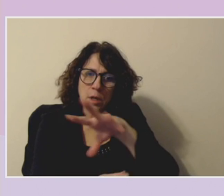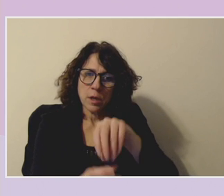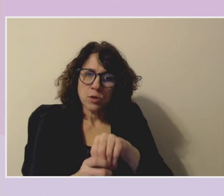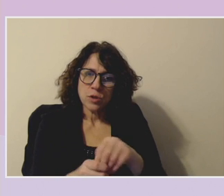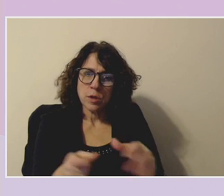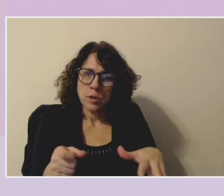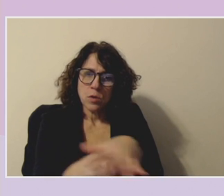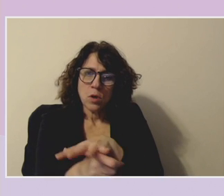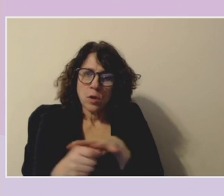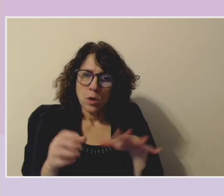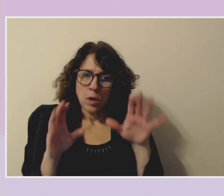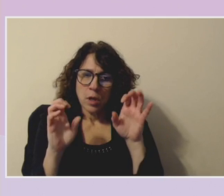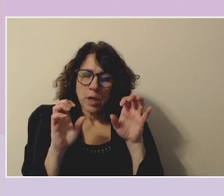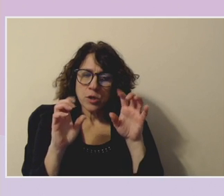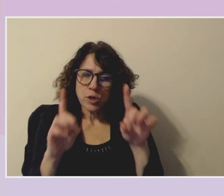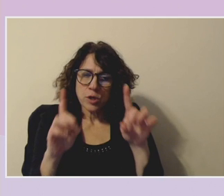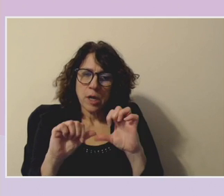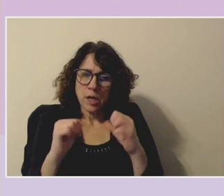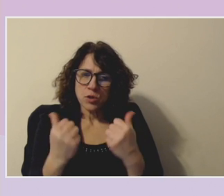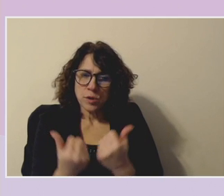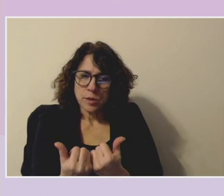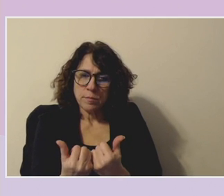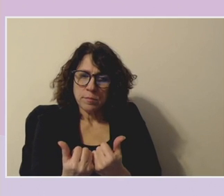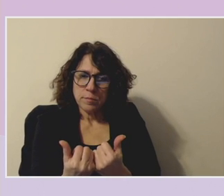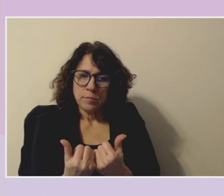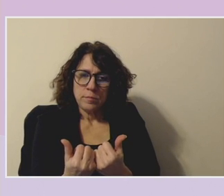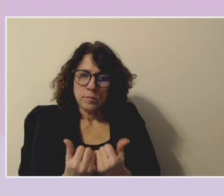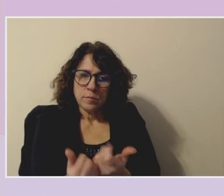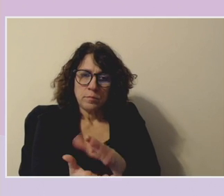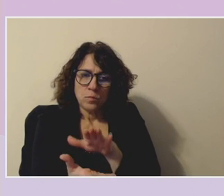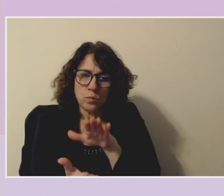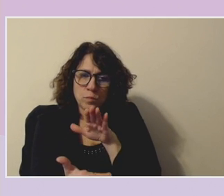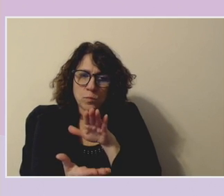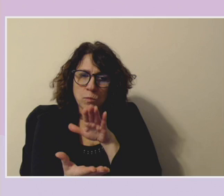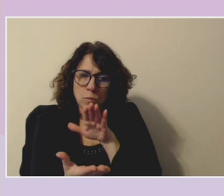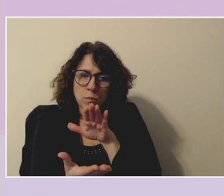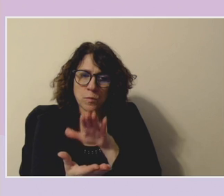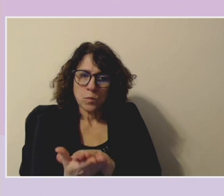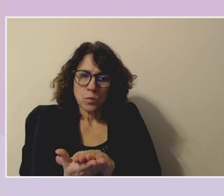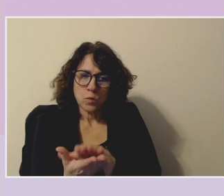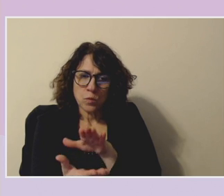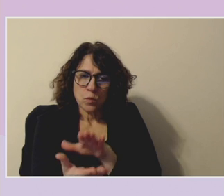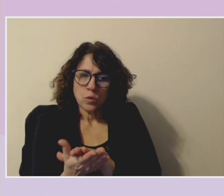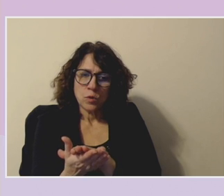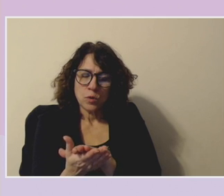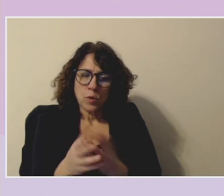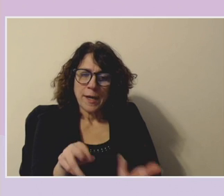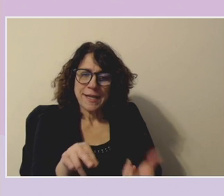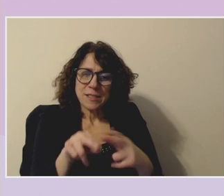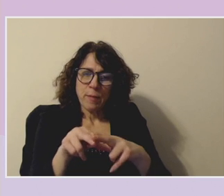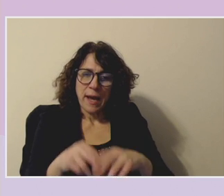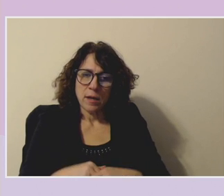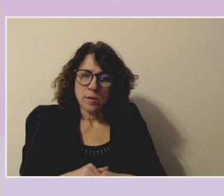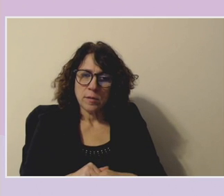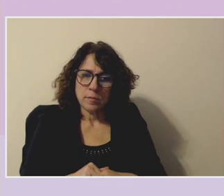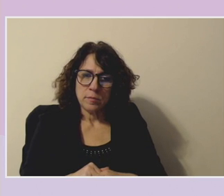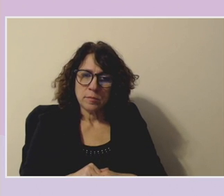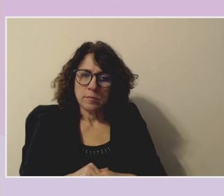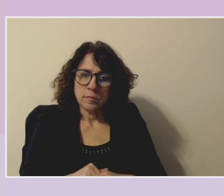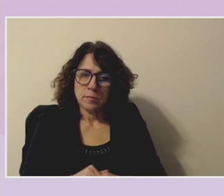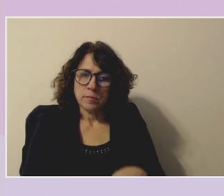agencies and the on the ground folks in schools to expand. So Kentucky